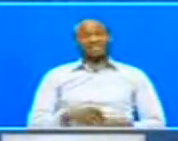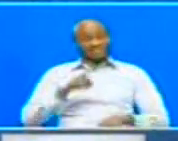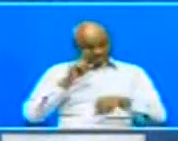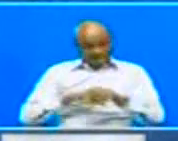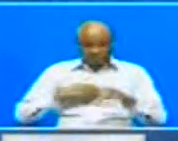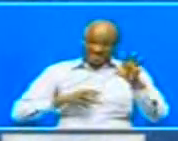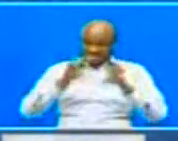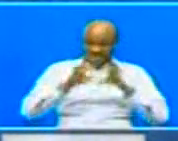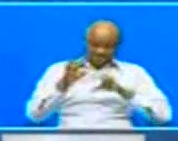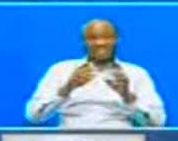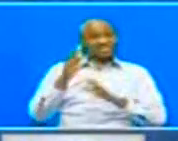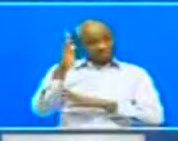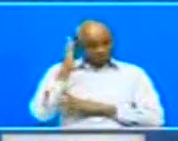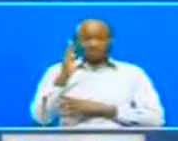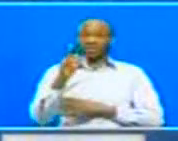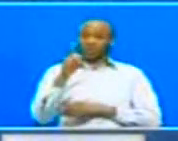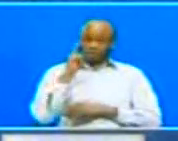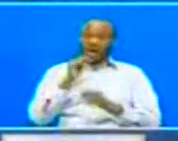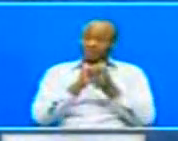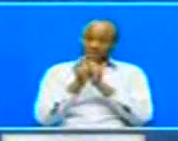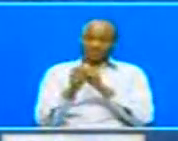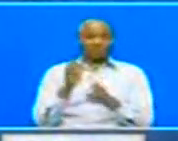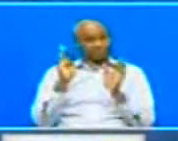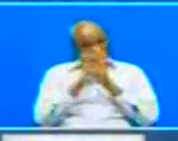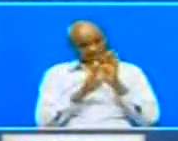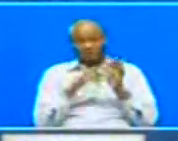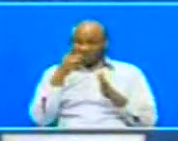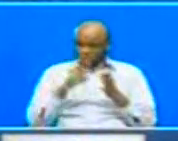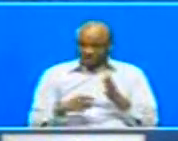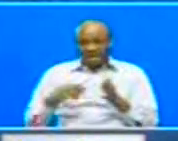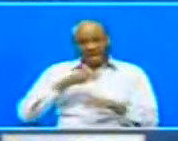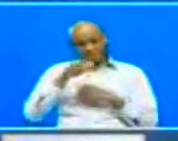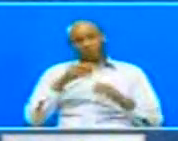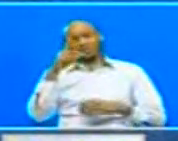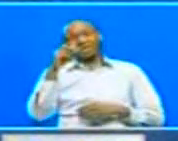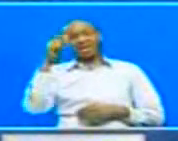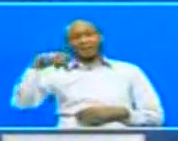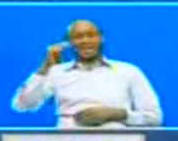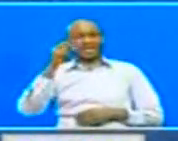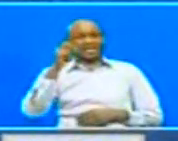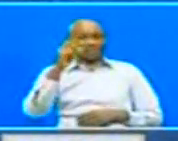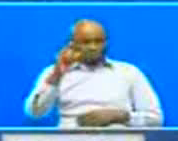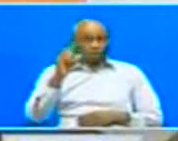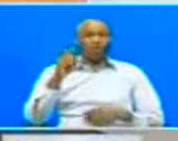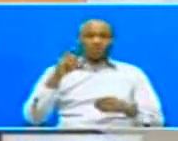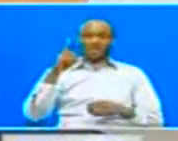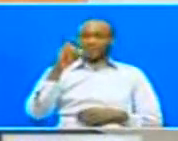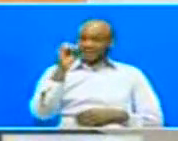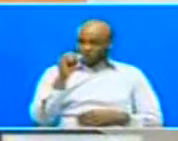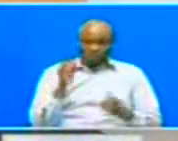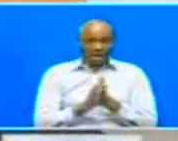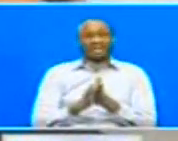when we drafted the security law amendment bill, and we spoke to all those incidences, including Kapedo and including the other incident